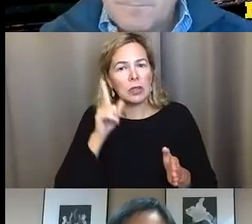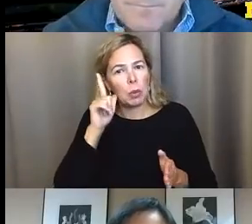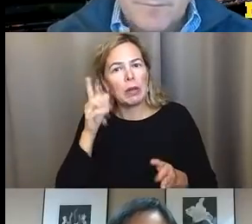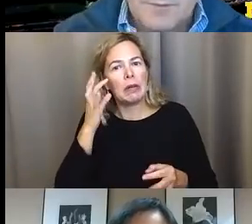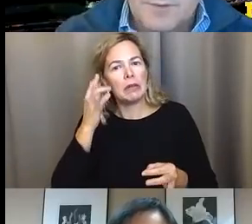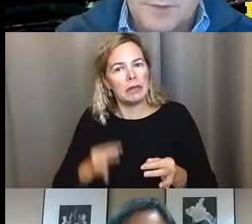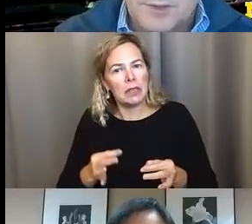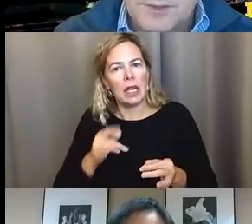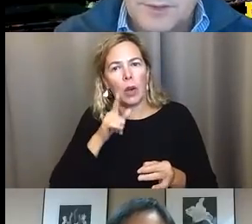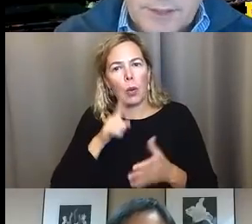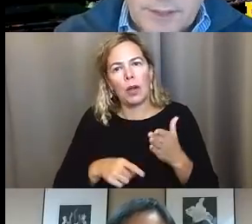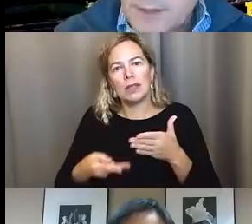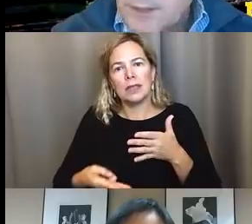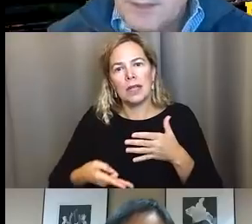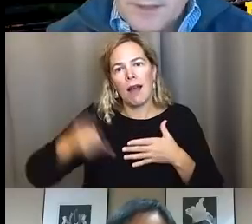Okay. Very good.